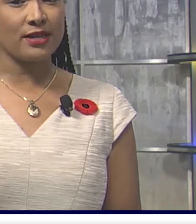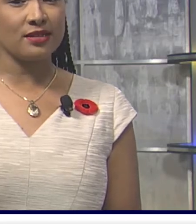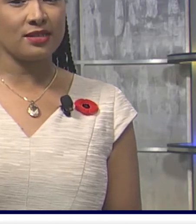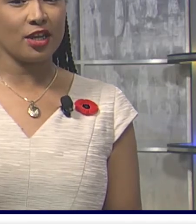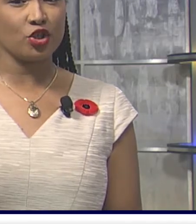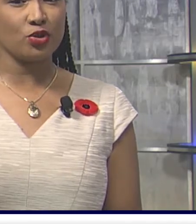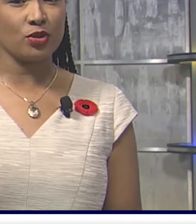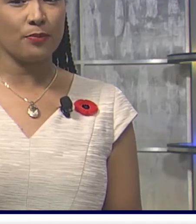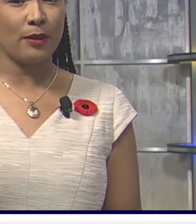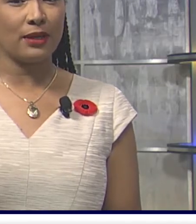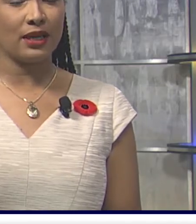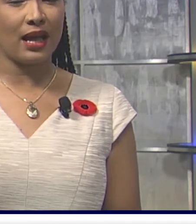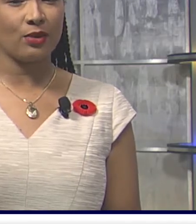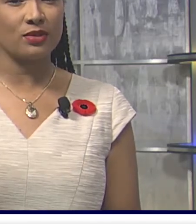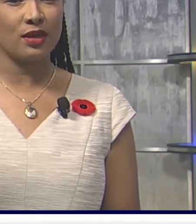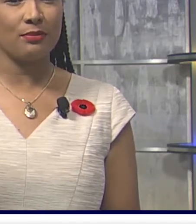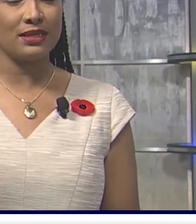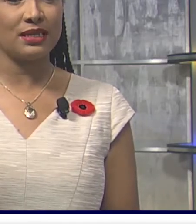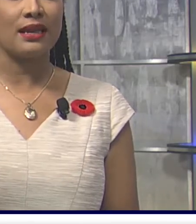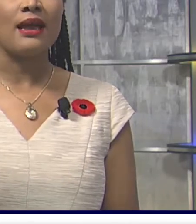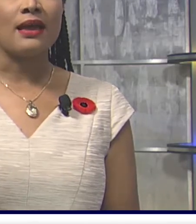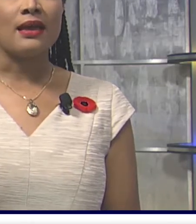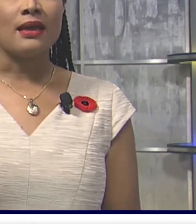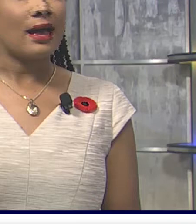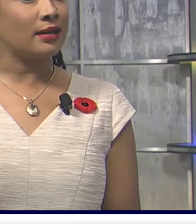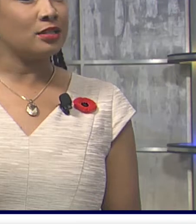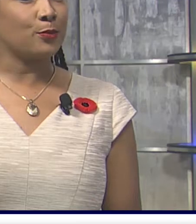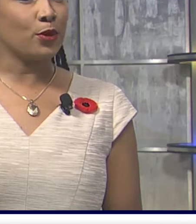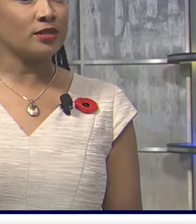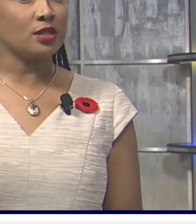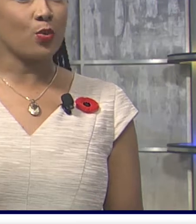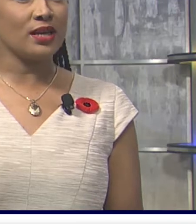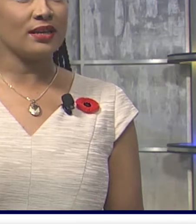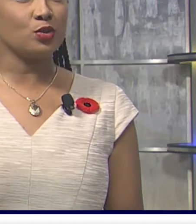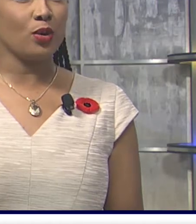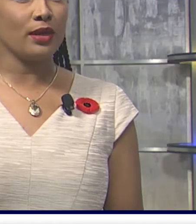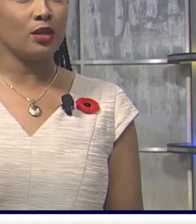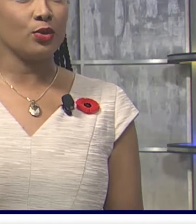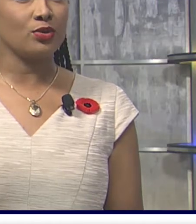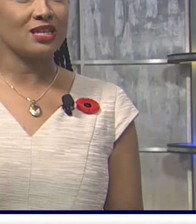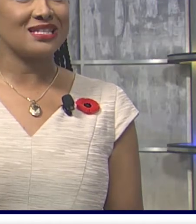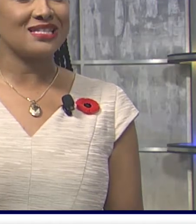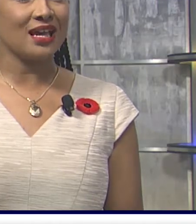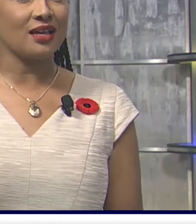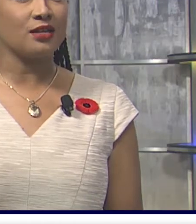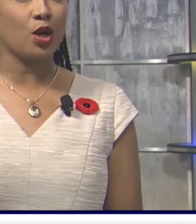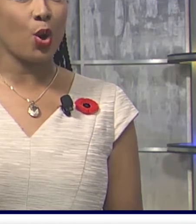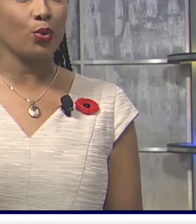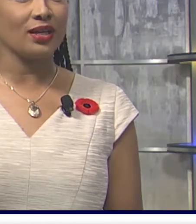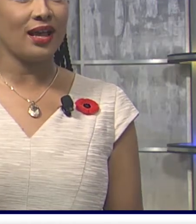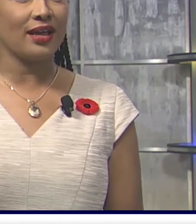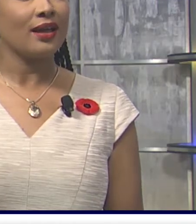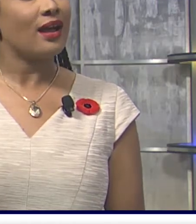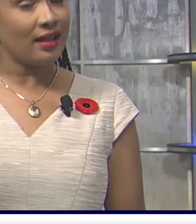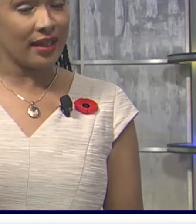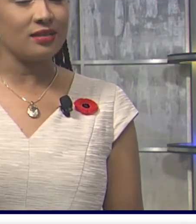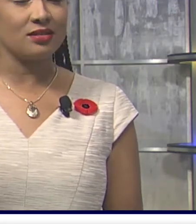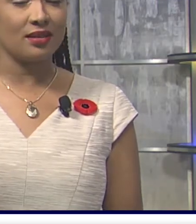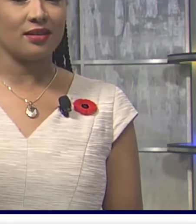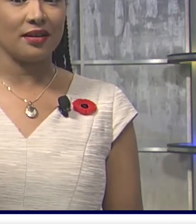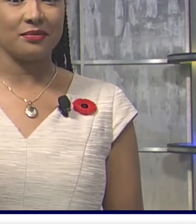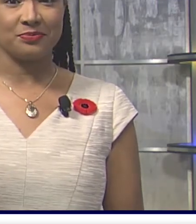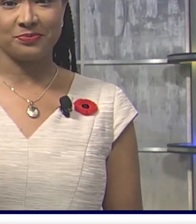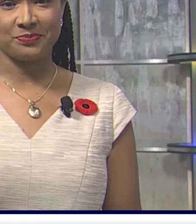a presentation to the Public Accounts Committee. And in sports, the Windies women lose the second ODI